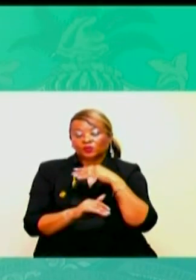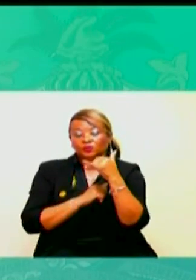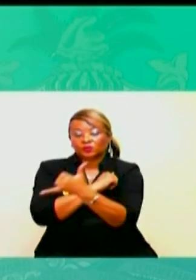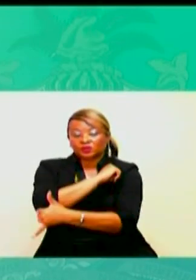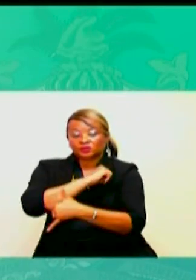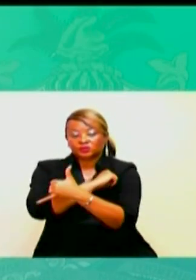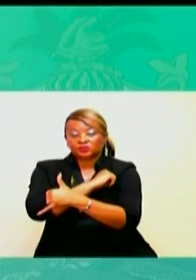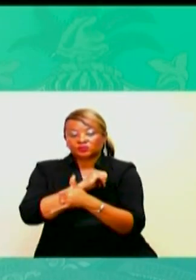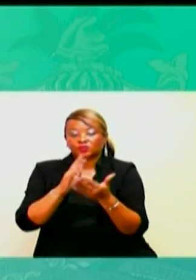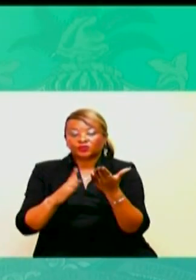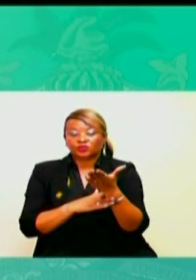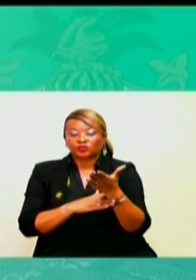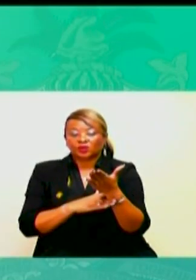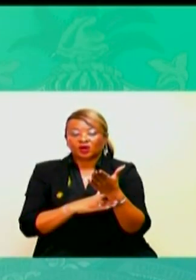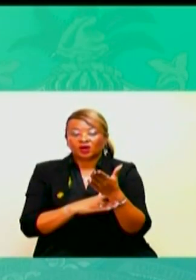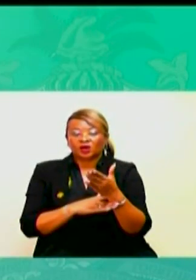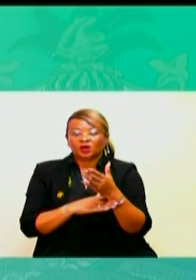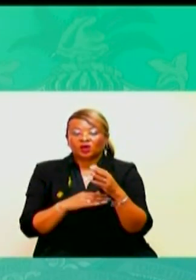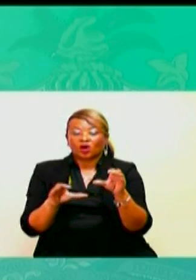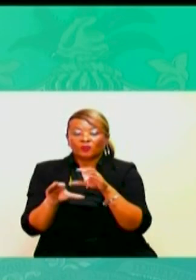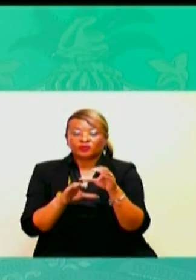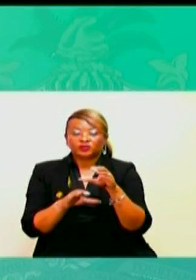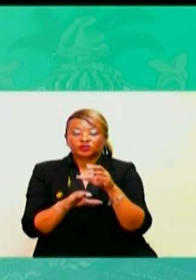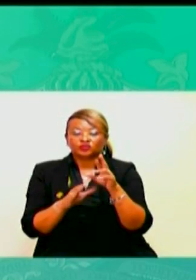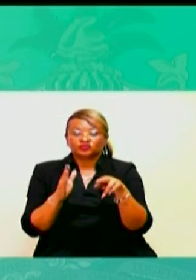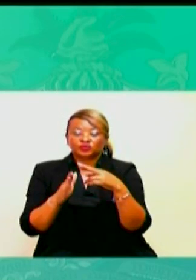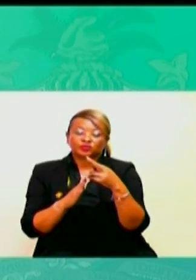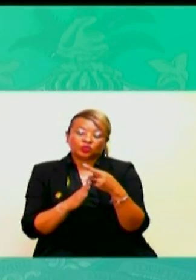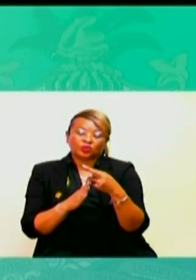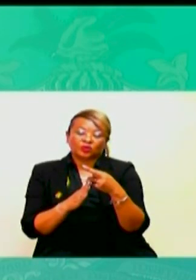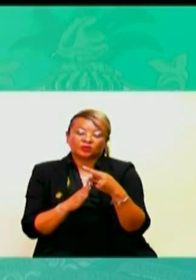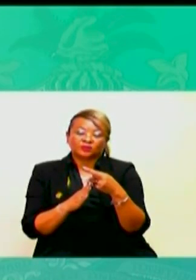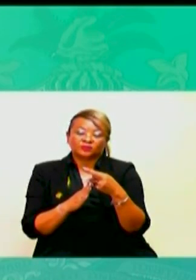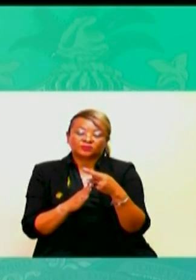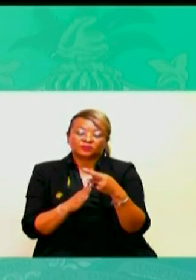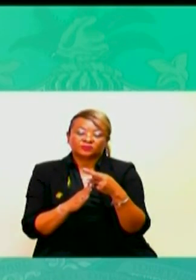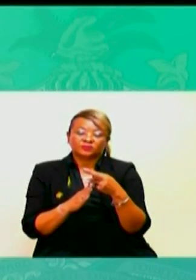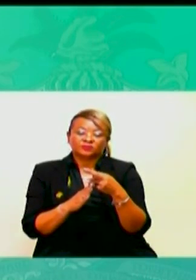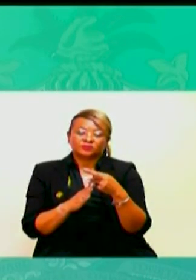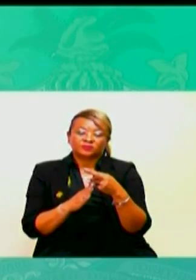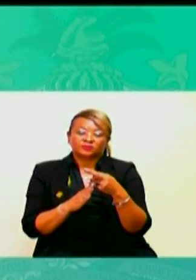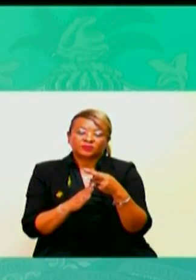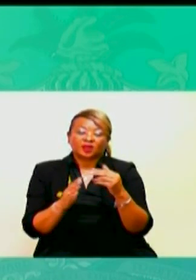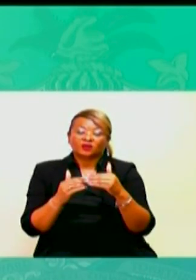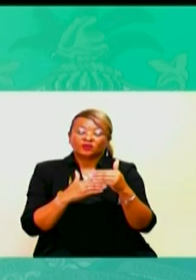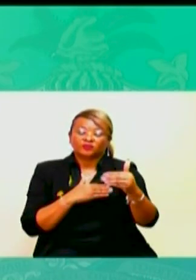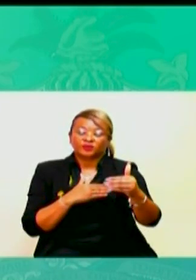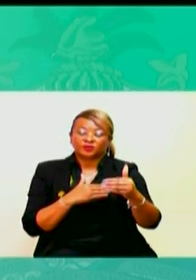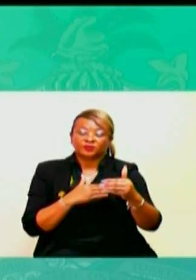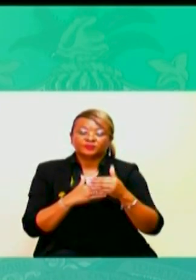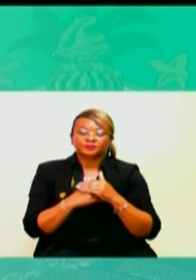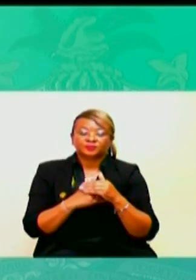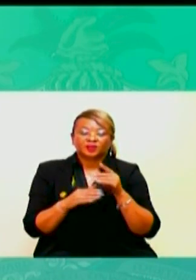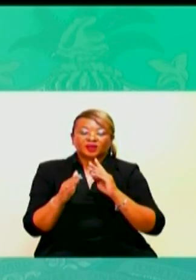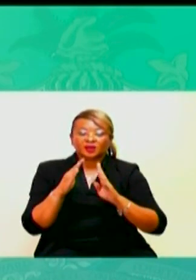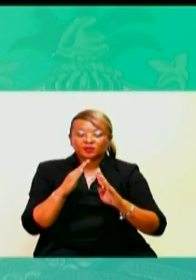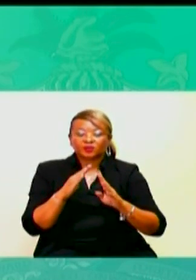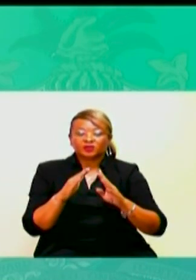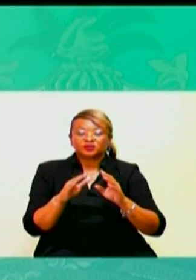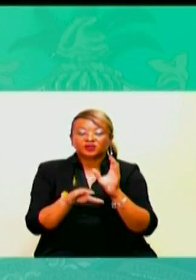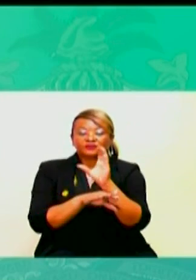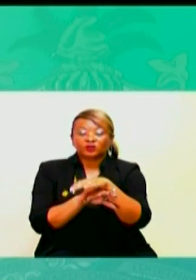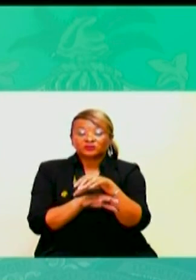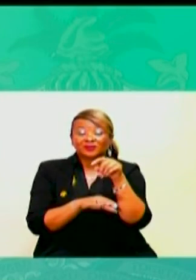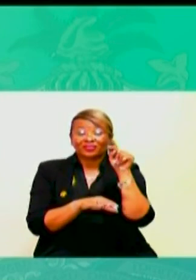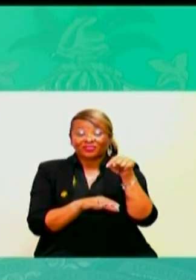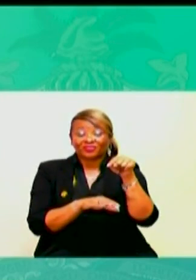it was done through our Operation Restore. Madam Speaker, I go further. Immigration Enforcement just this